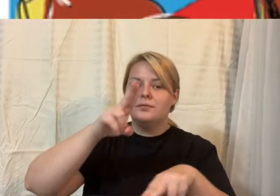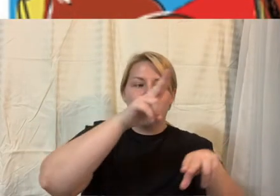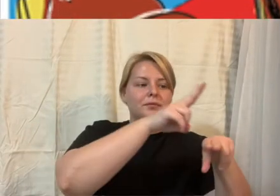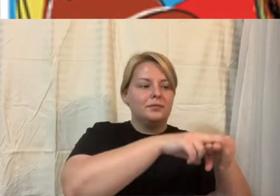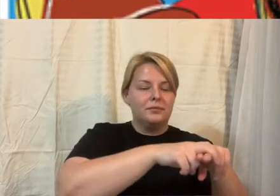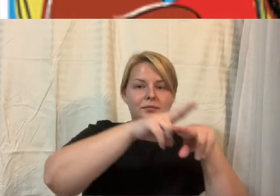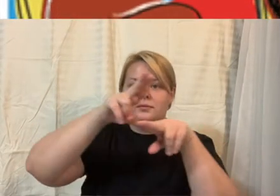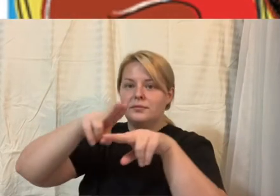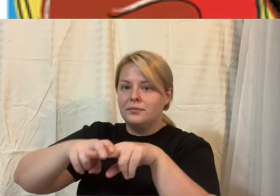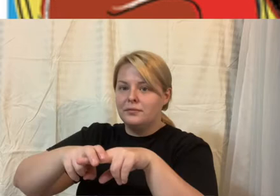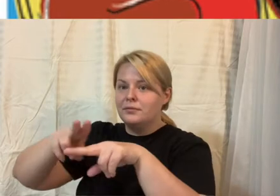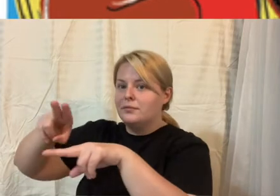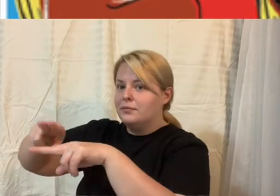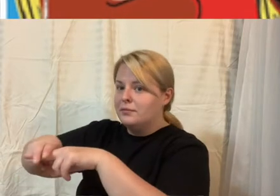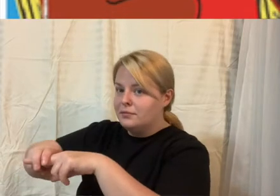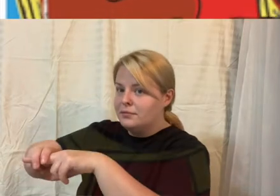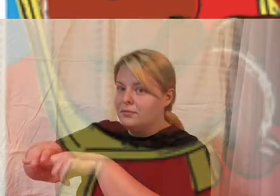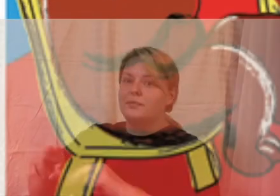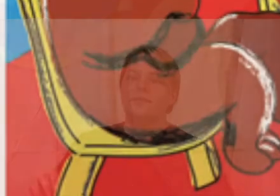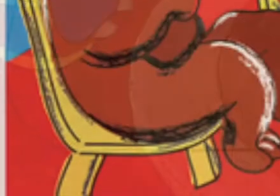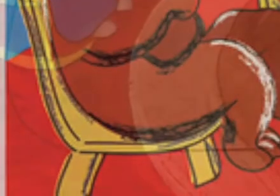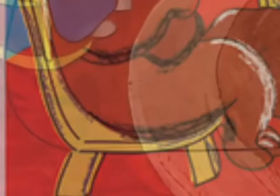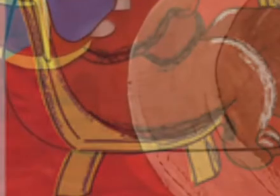sitting on chairs